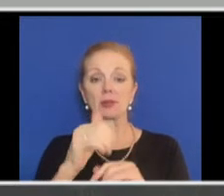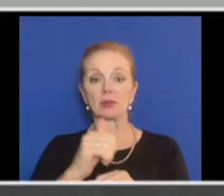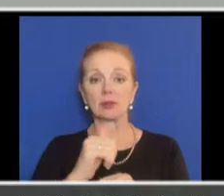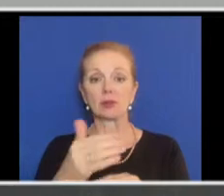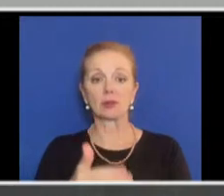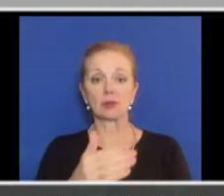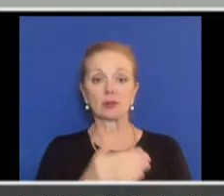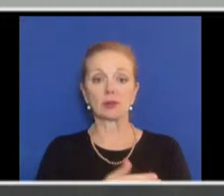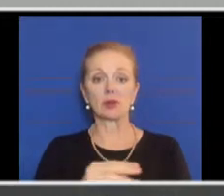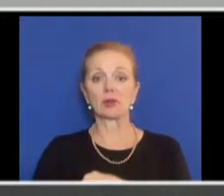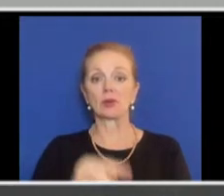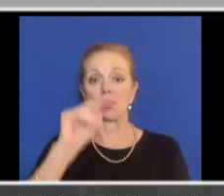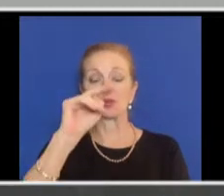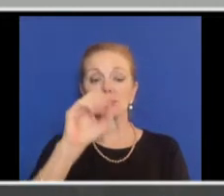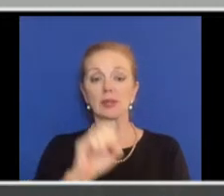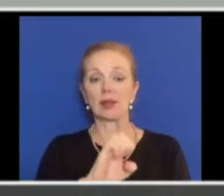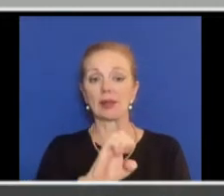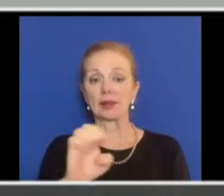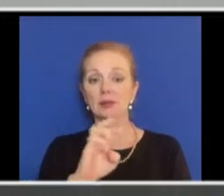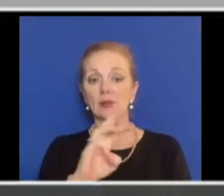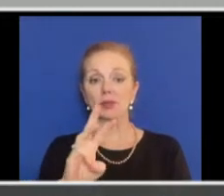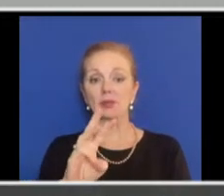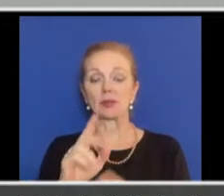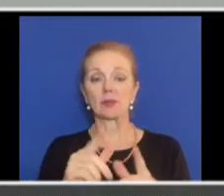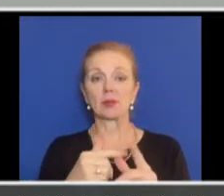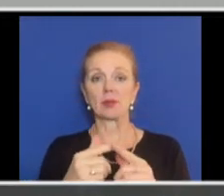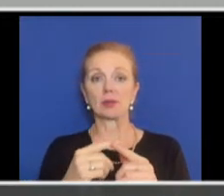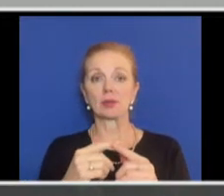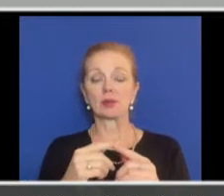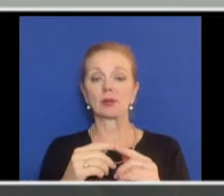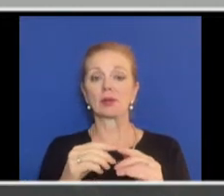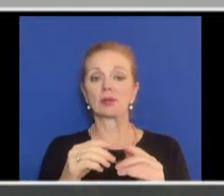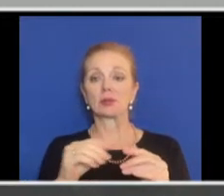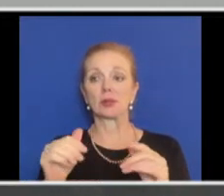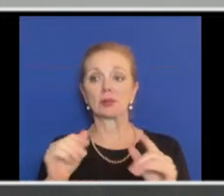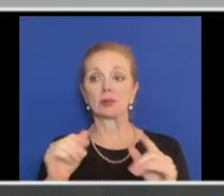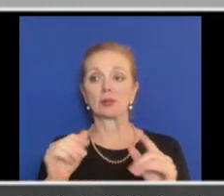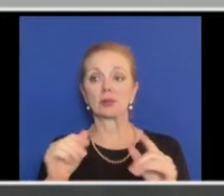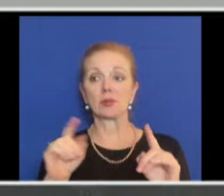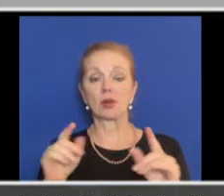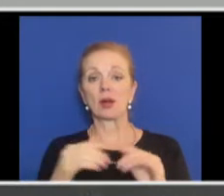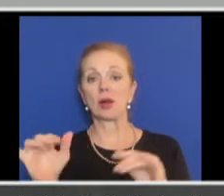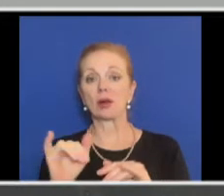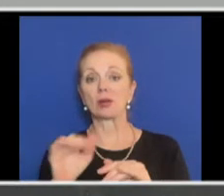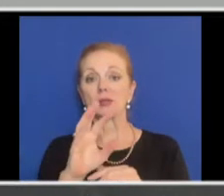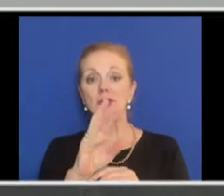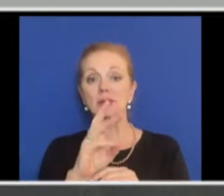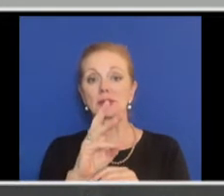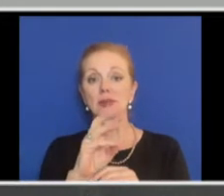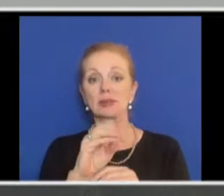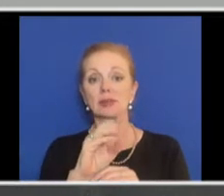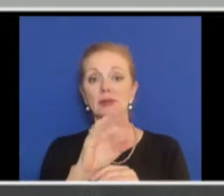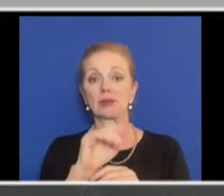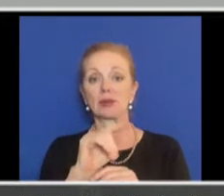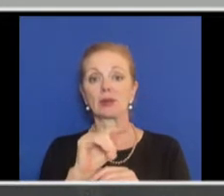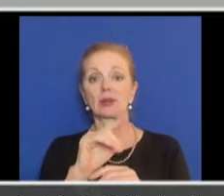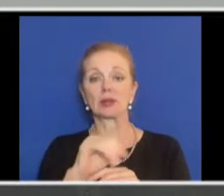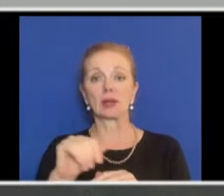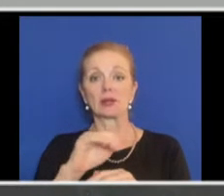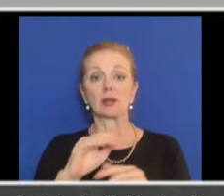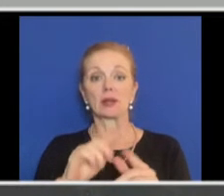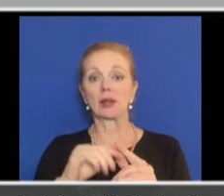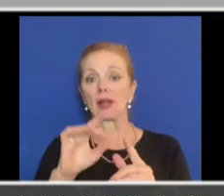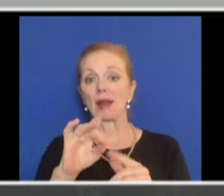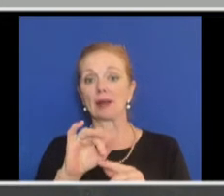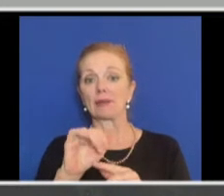including a north-south and East West public street with stubs to adjacent properties also a 60-foot right-of-way dedication along Garrison Road as well as an